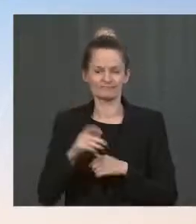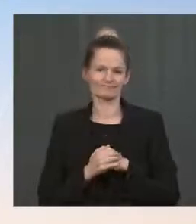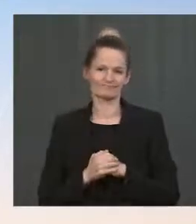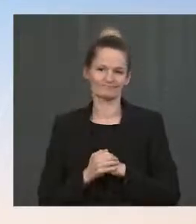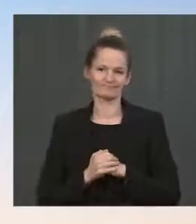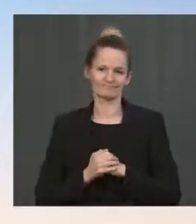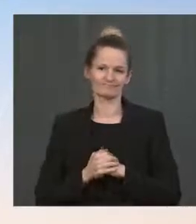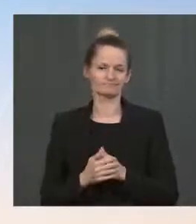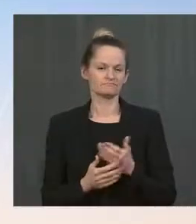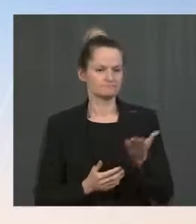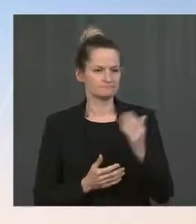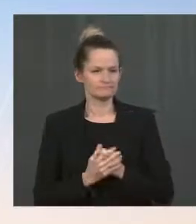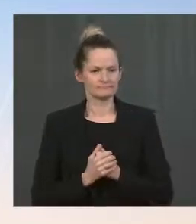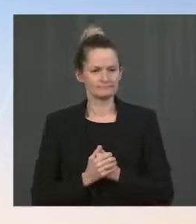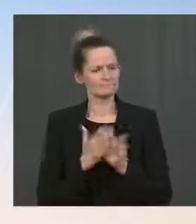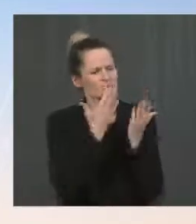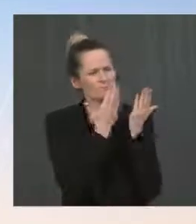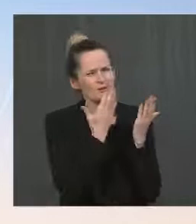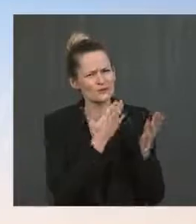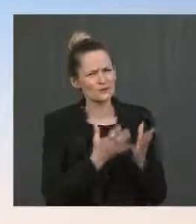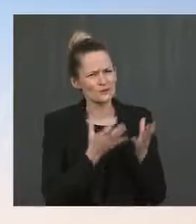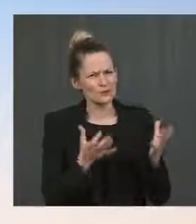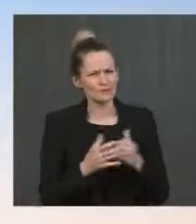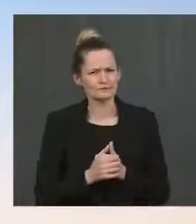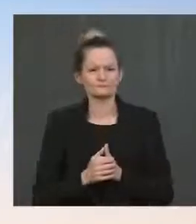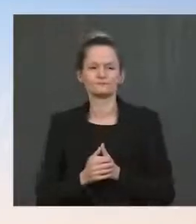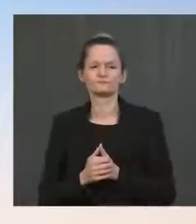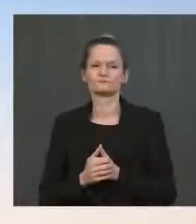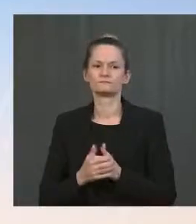Brian, thanks very much. It's good to be with everyone today.